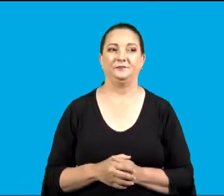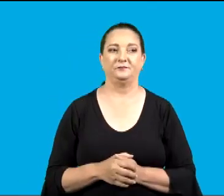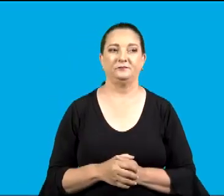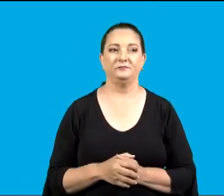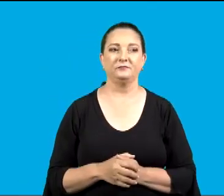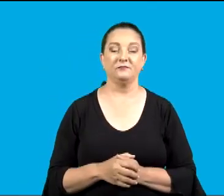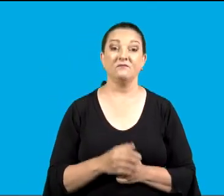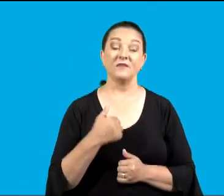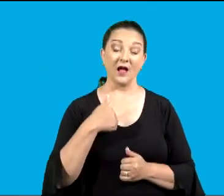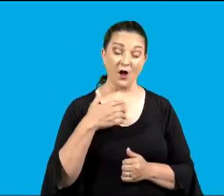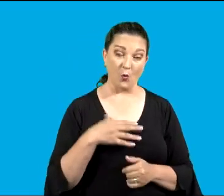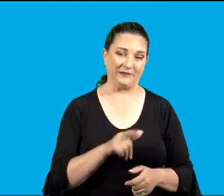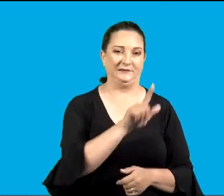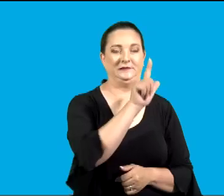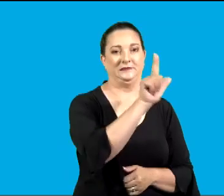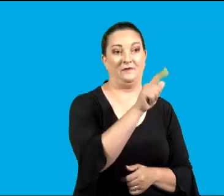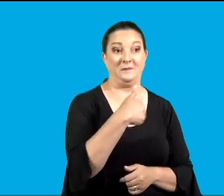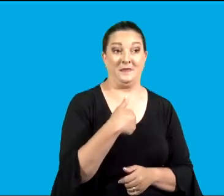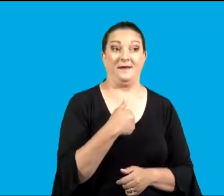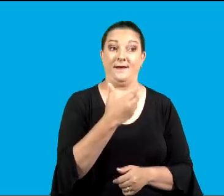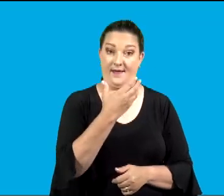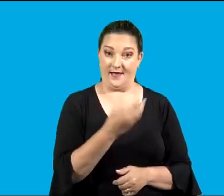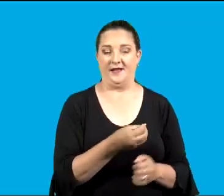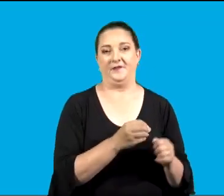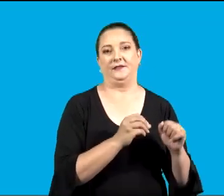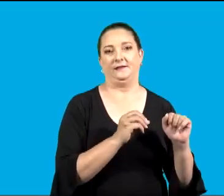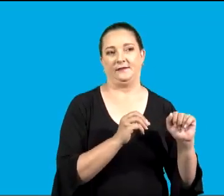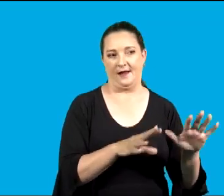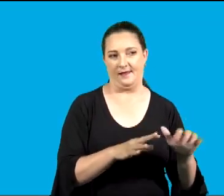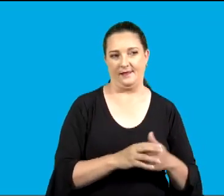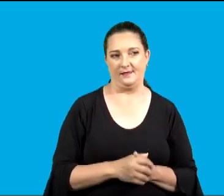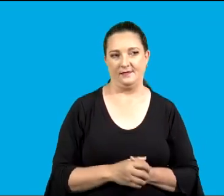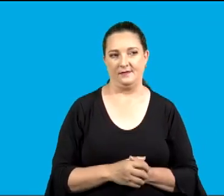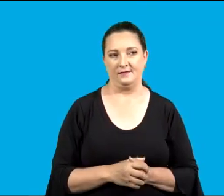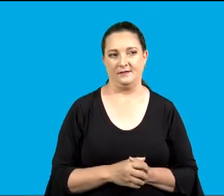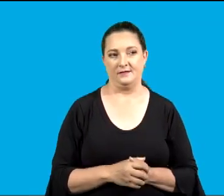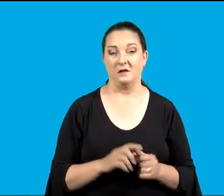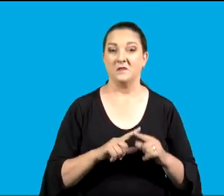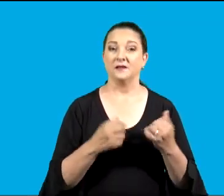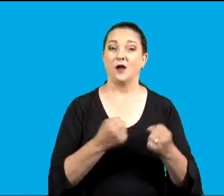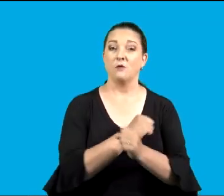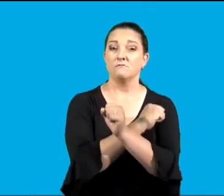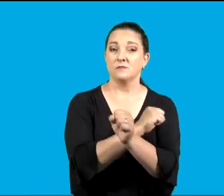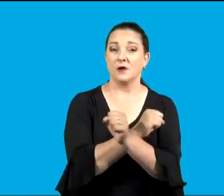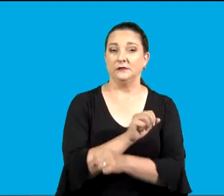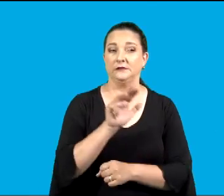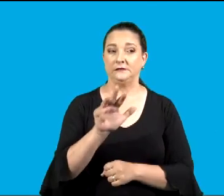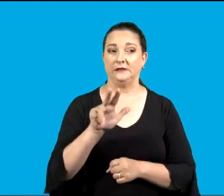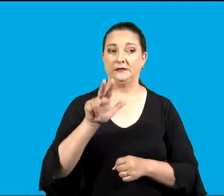7. And what I have is 10. And then I multiply by